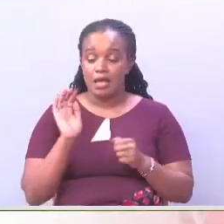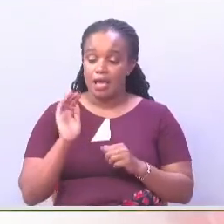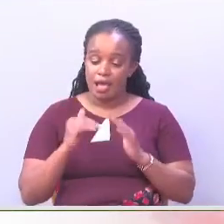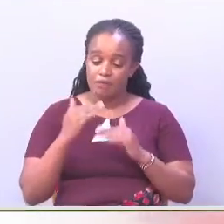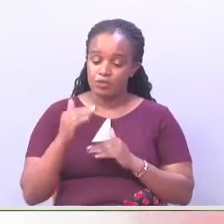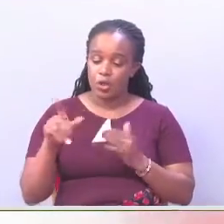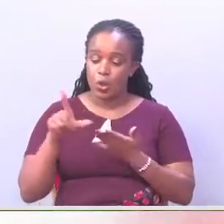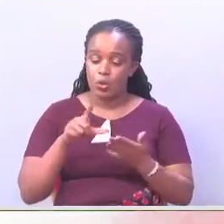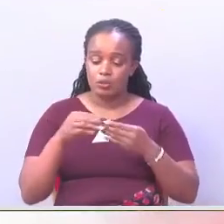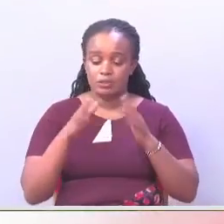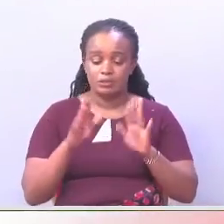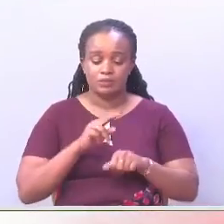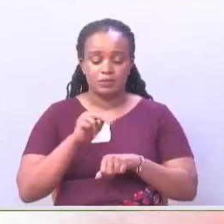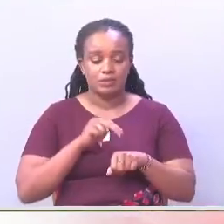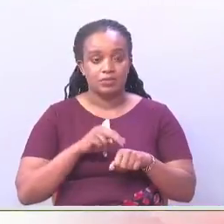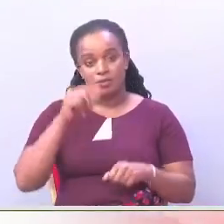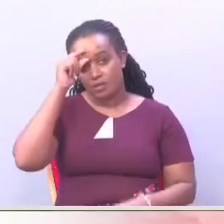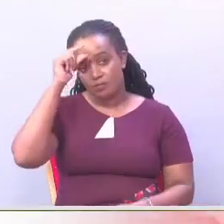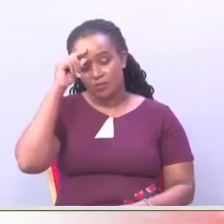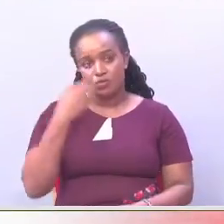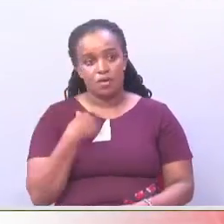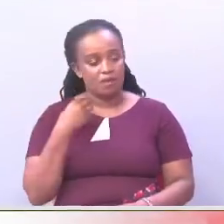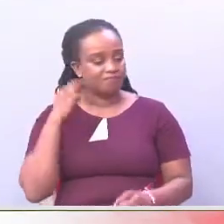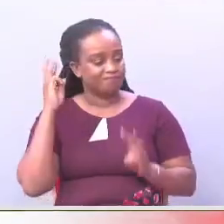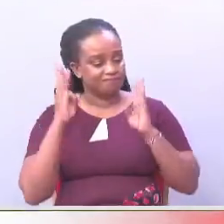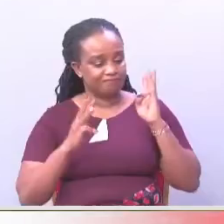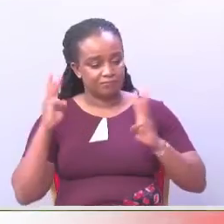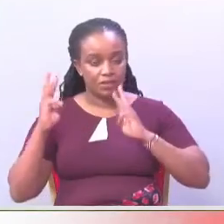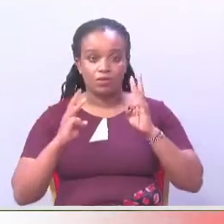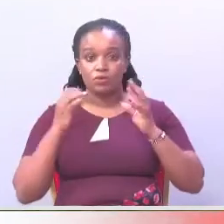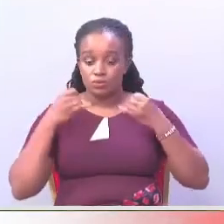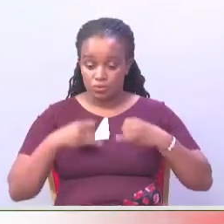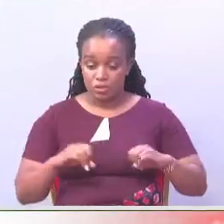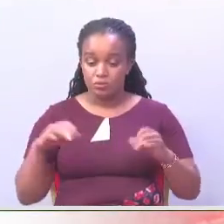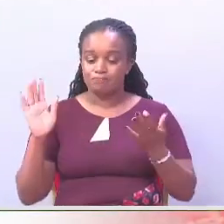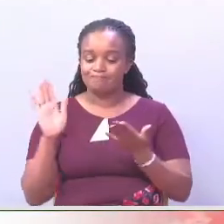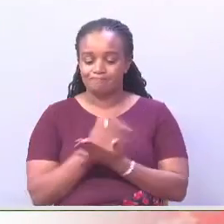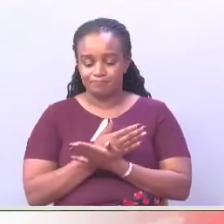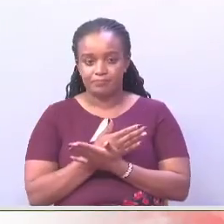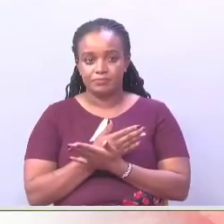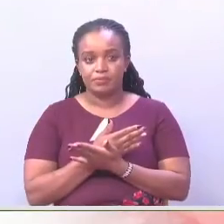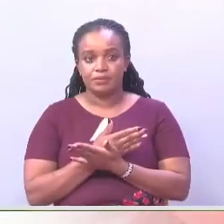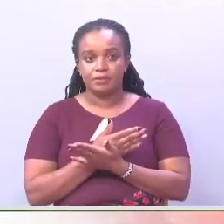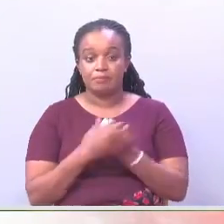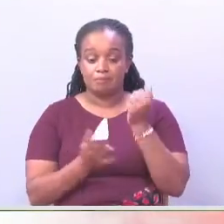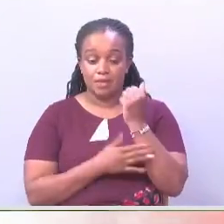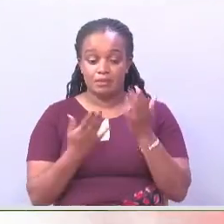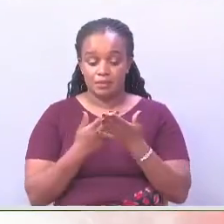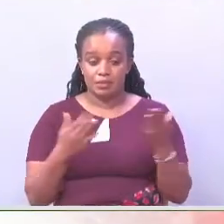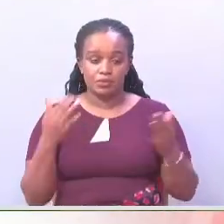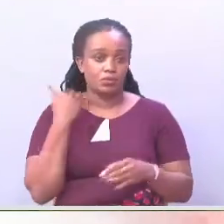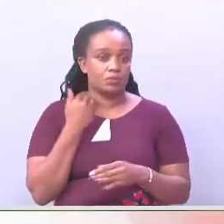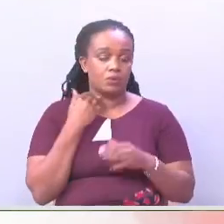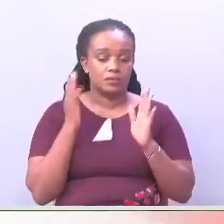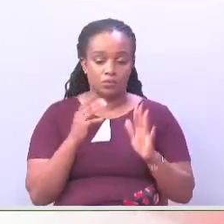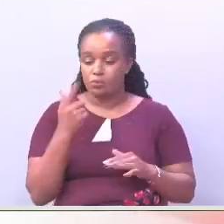to the national government to probe the puzzle in illicit furnishing of ammunition and sophisticated weapons to the bandits who have wreaked